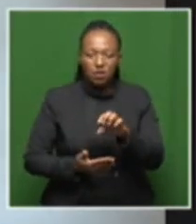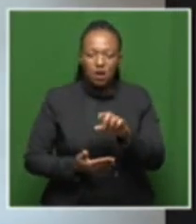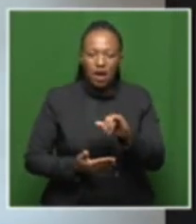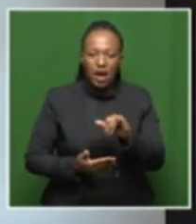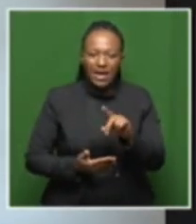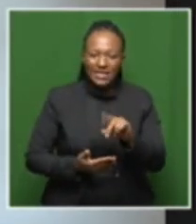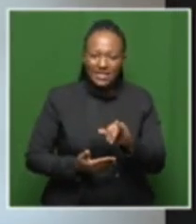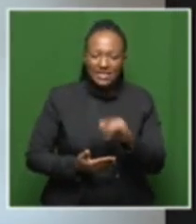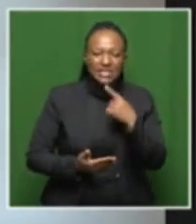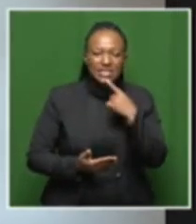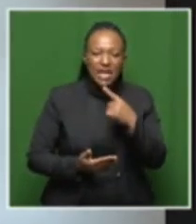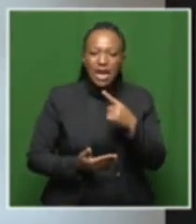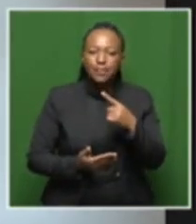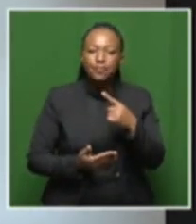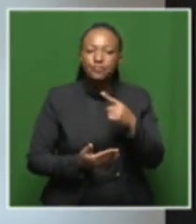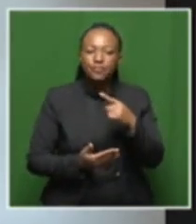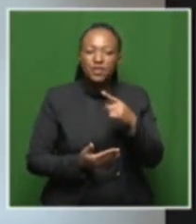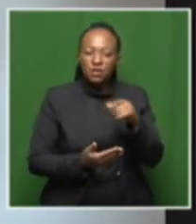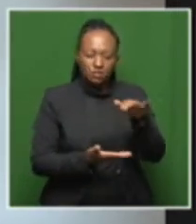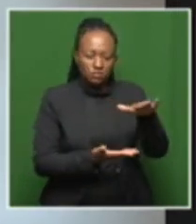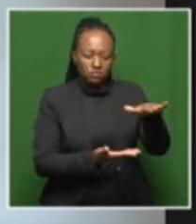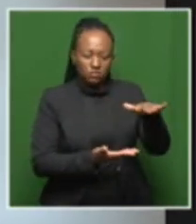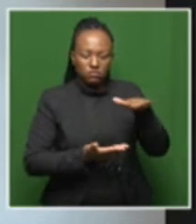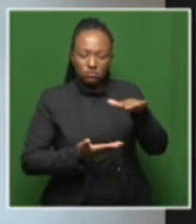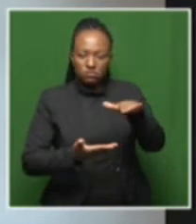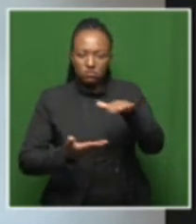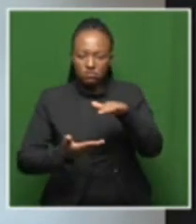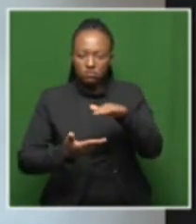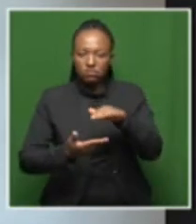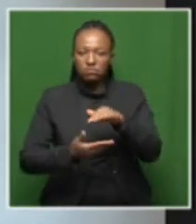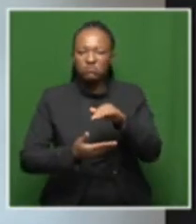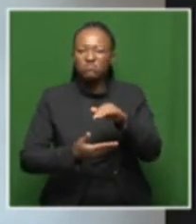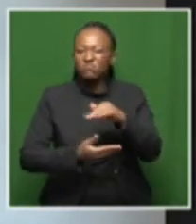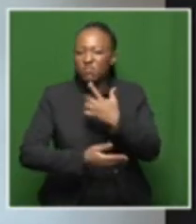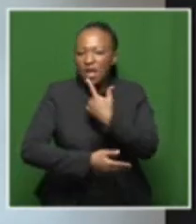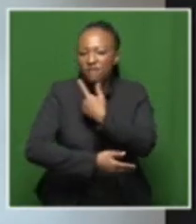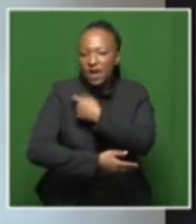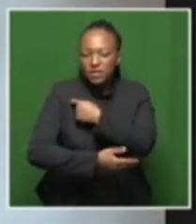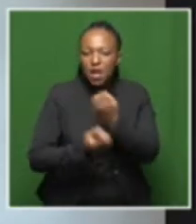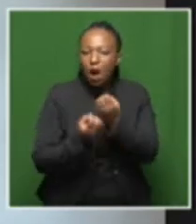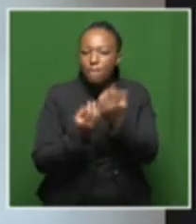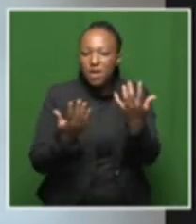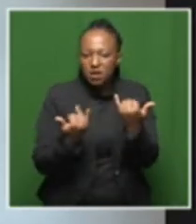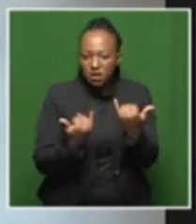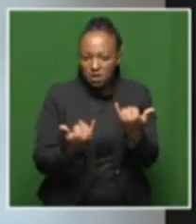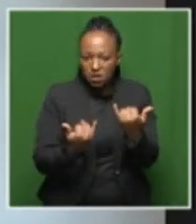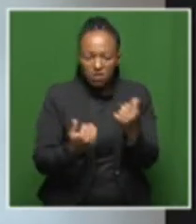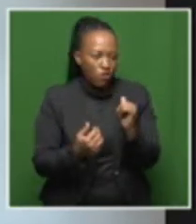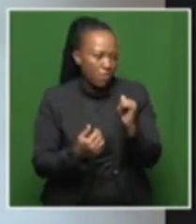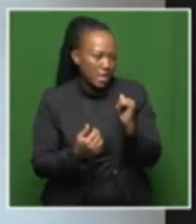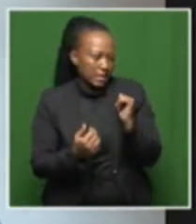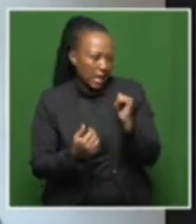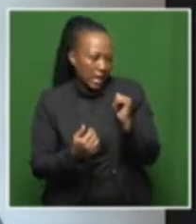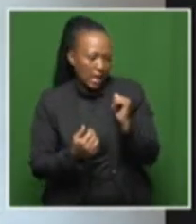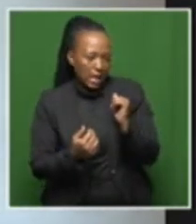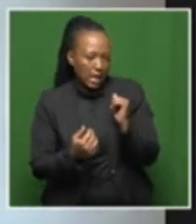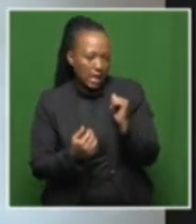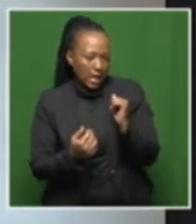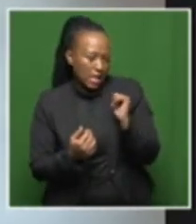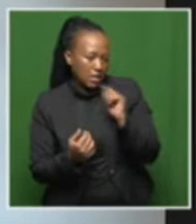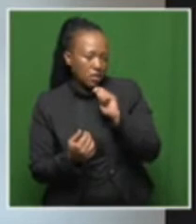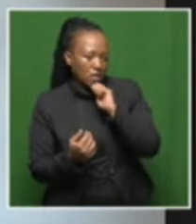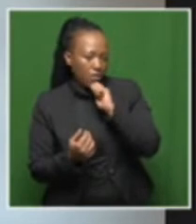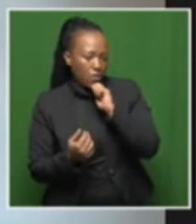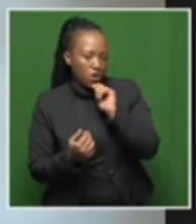do we have. So as of the day before yesterday evening, so yesterday early morning, the country, we